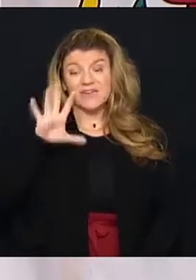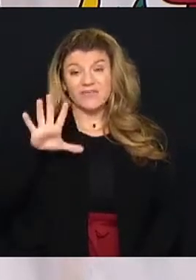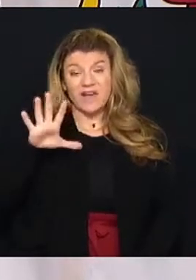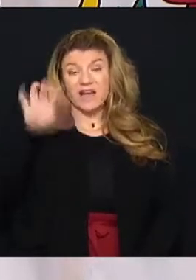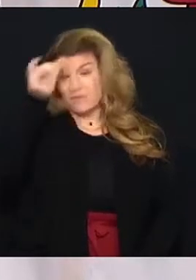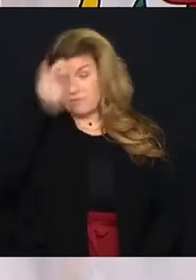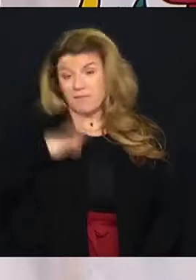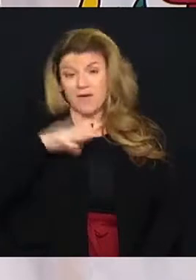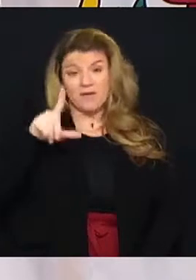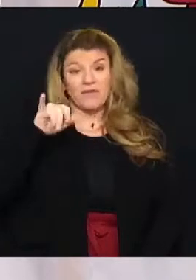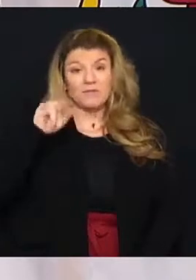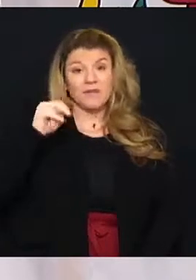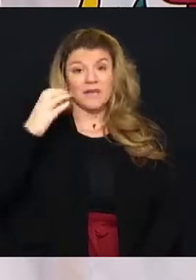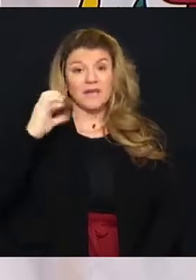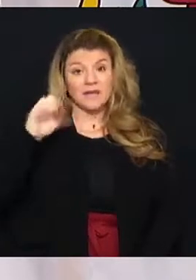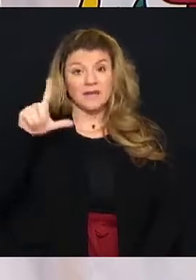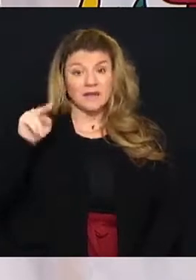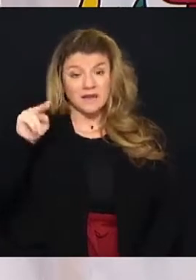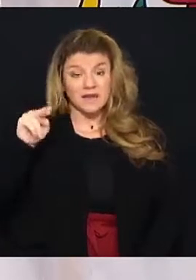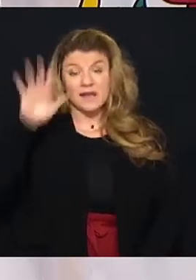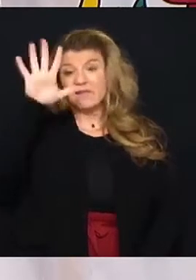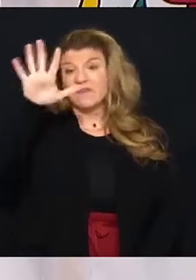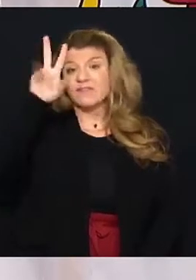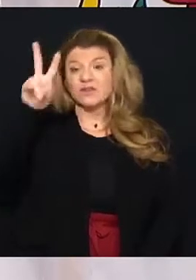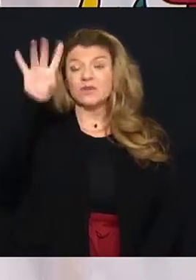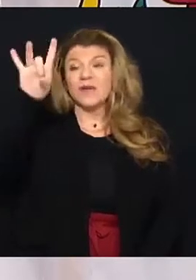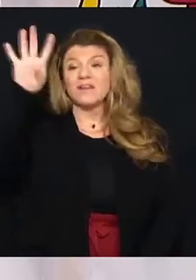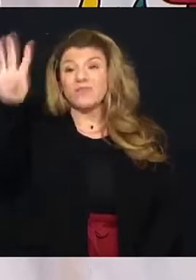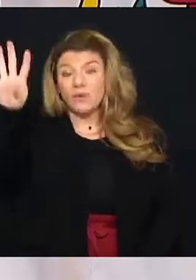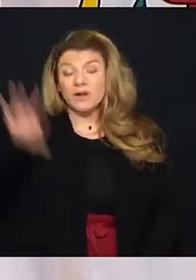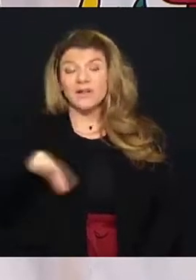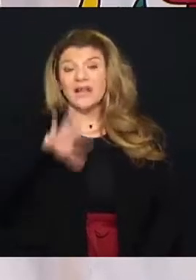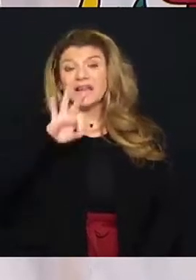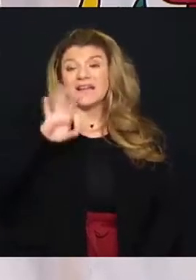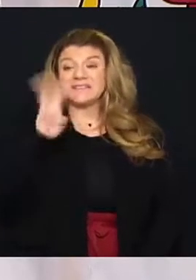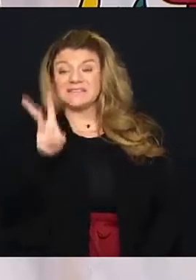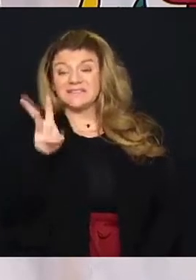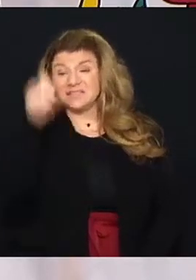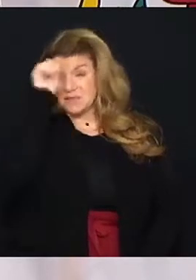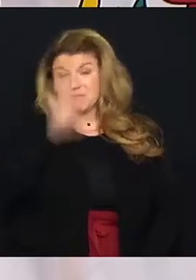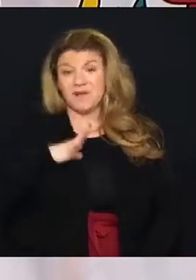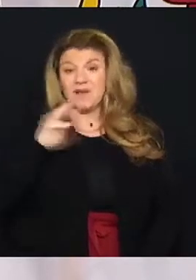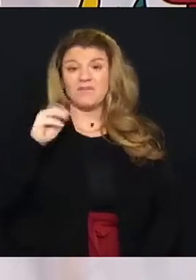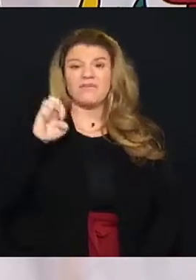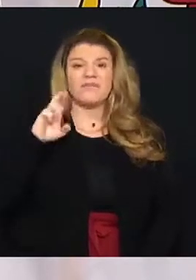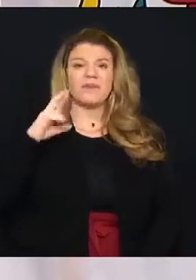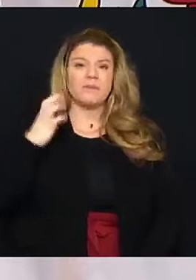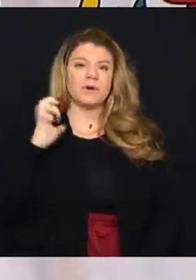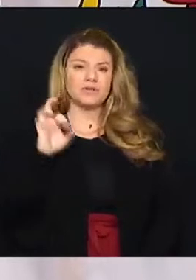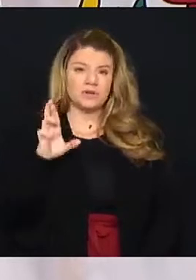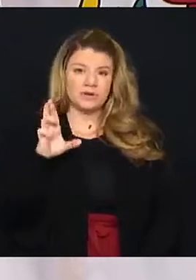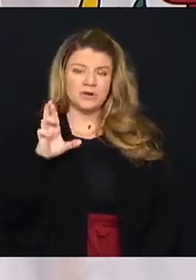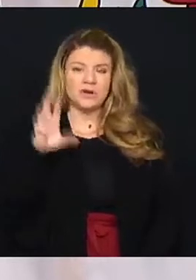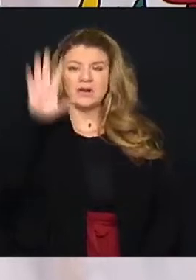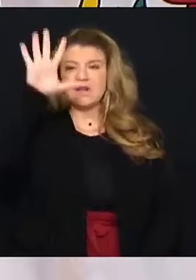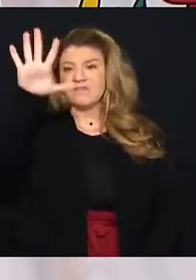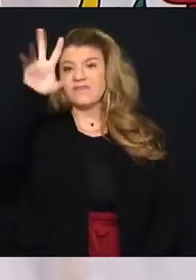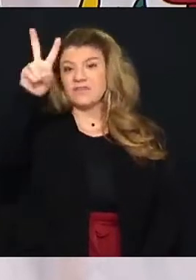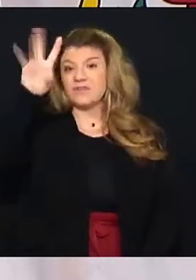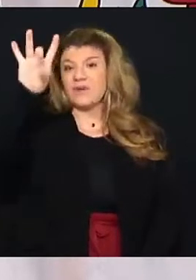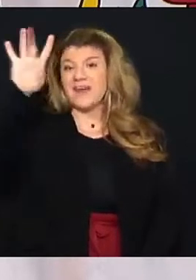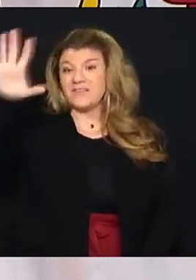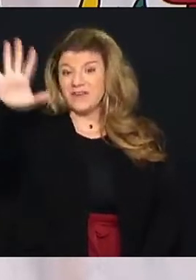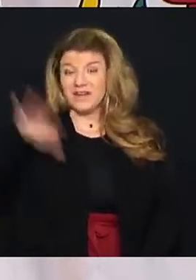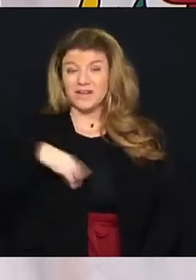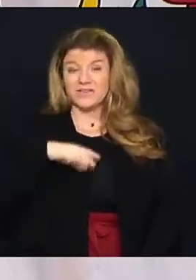75-year-old male from Lincoln County. The 5,284th death of a 96-year-old male from Mercer County. The